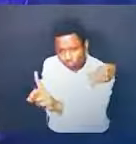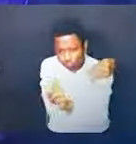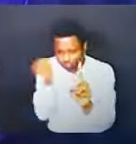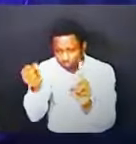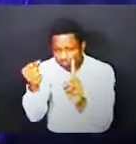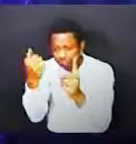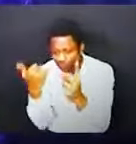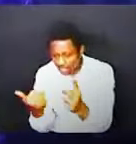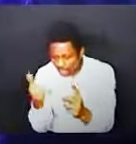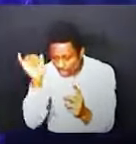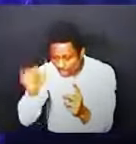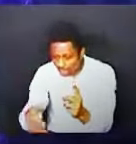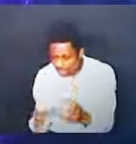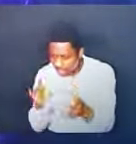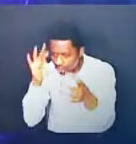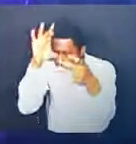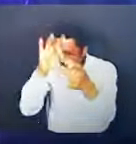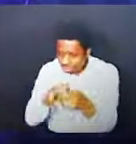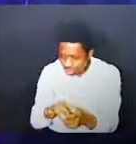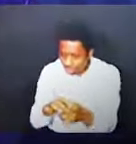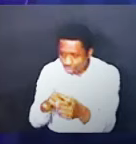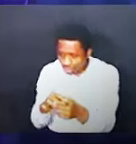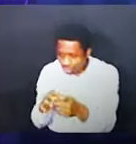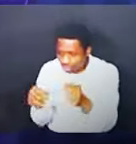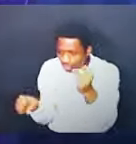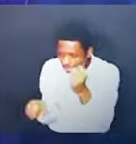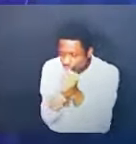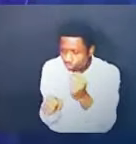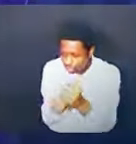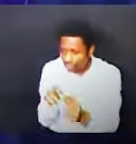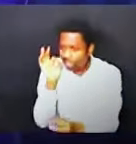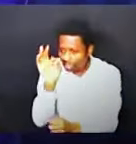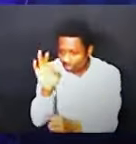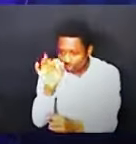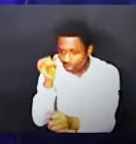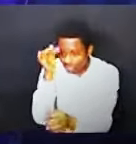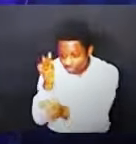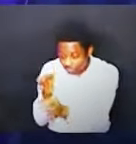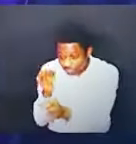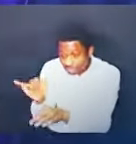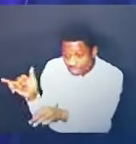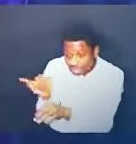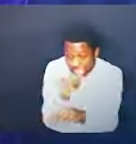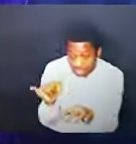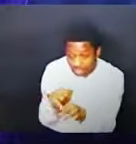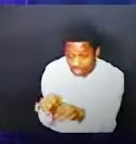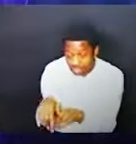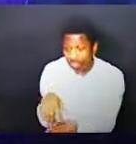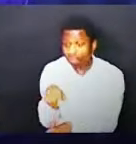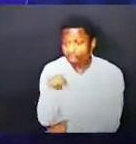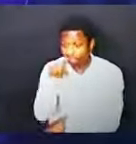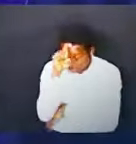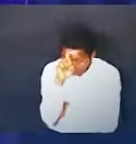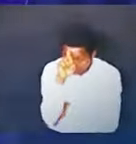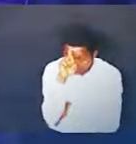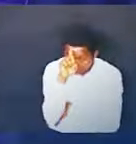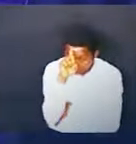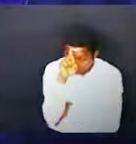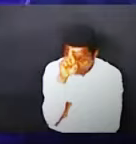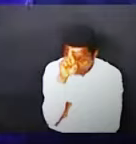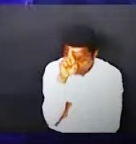to destroy. Die anka akane no otayen no afi die okan gidi a akane no na osen no ho ensempa.